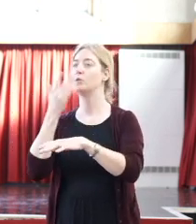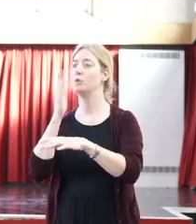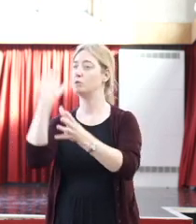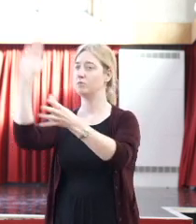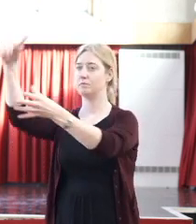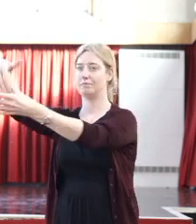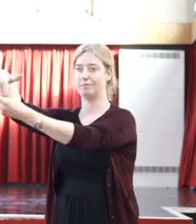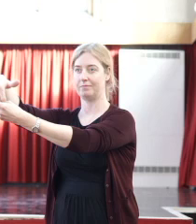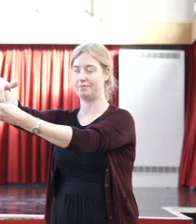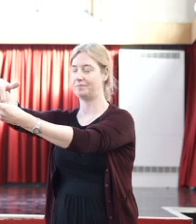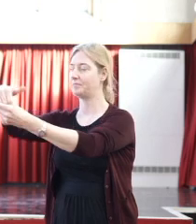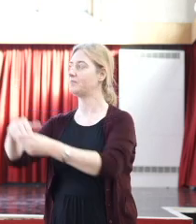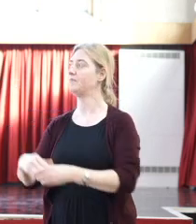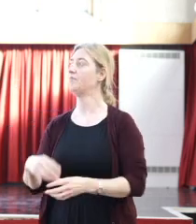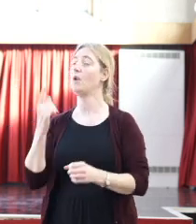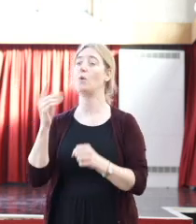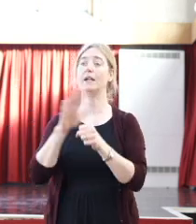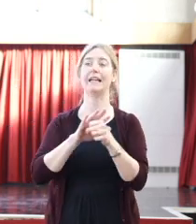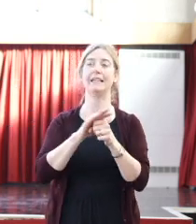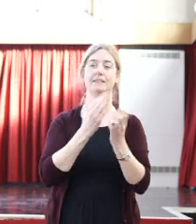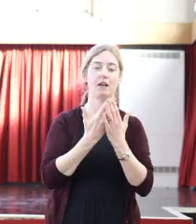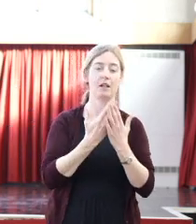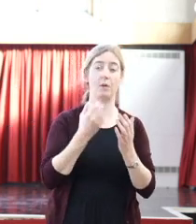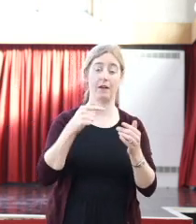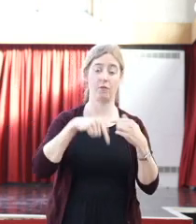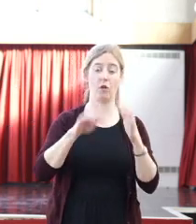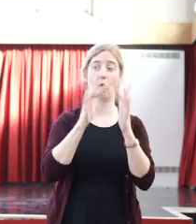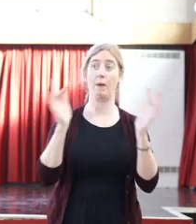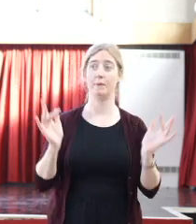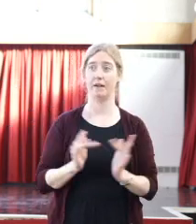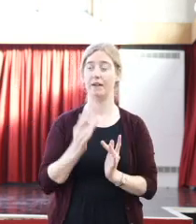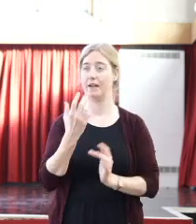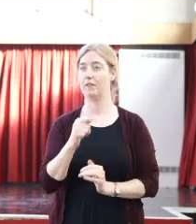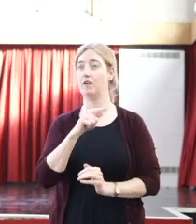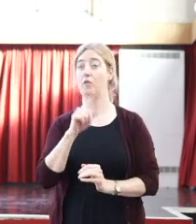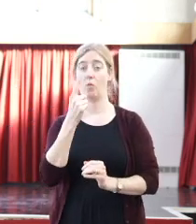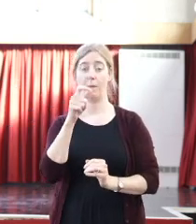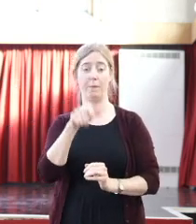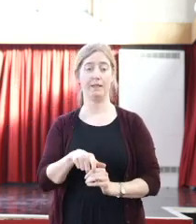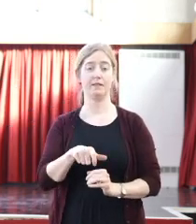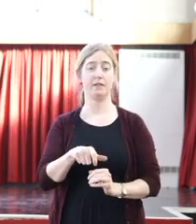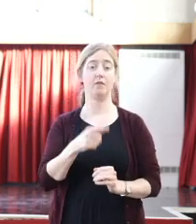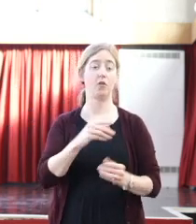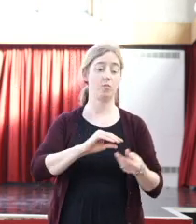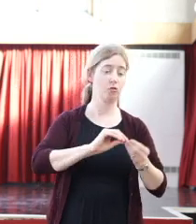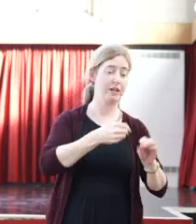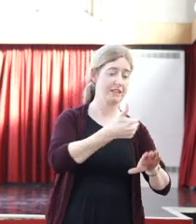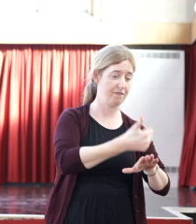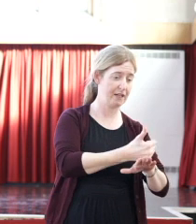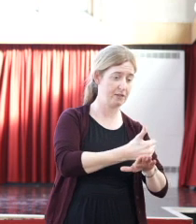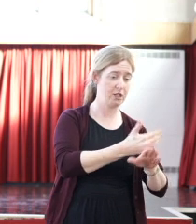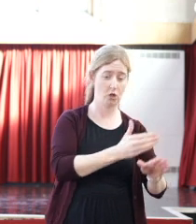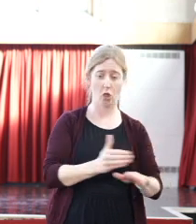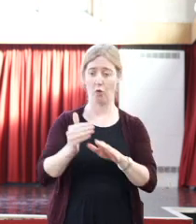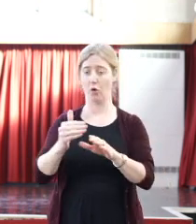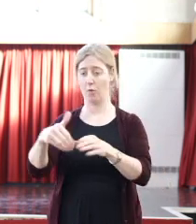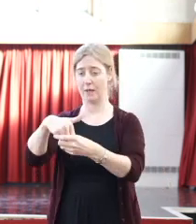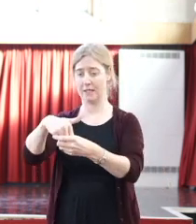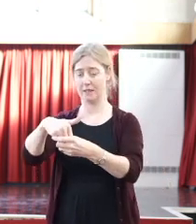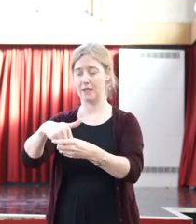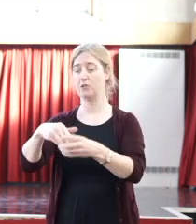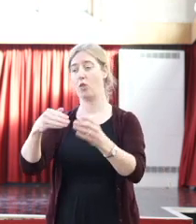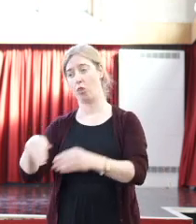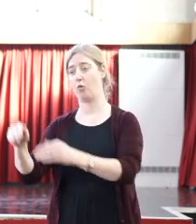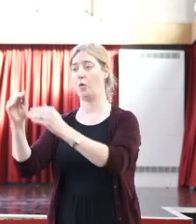There's a great case study on our website of a young person who did exactly that journey from Creative Foundations into our participatory